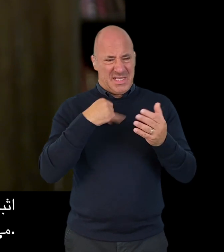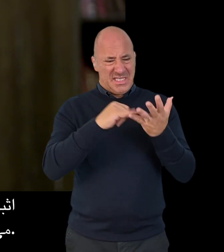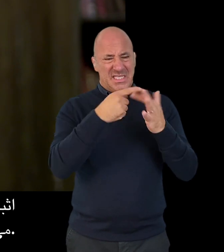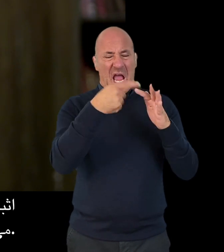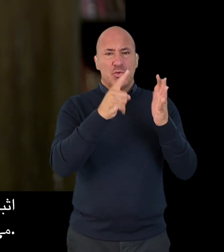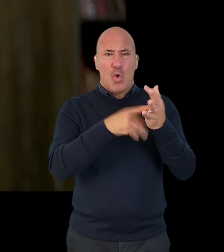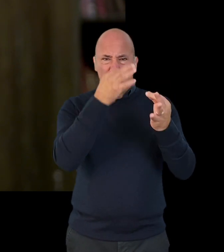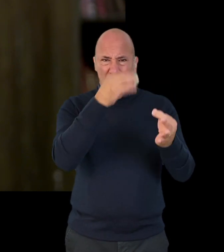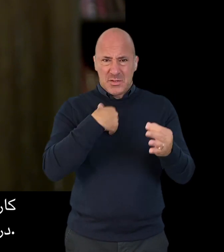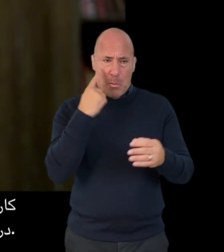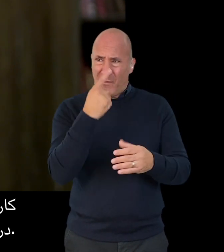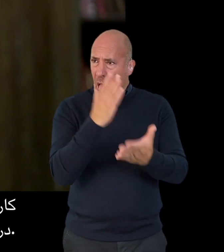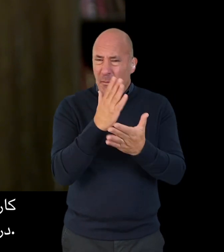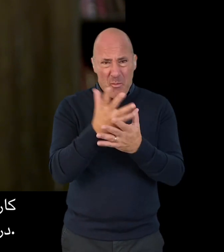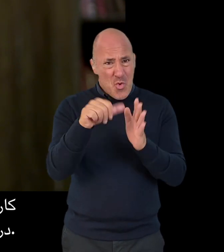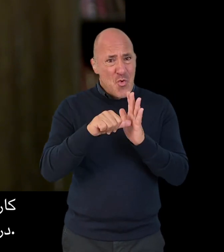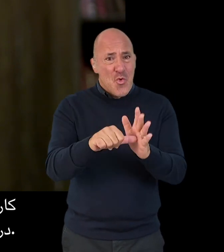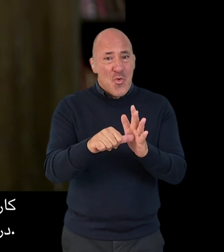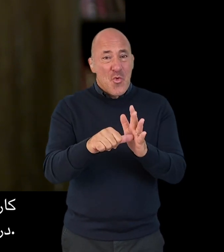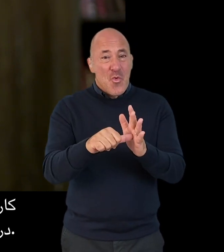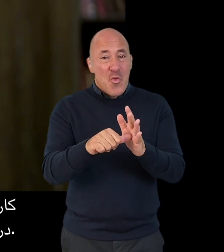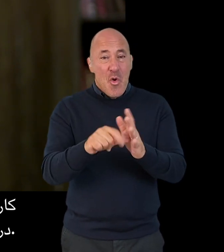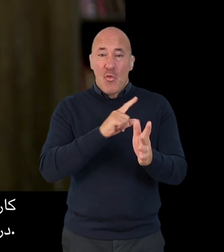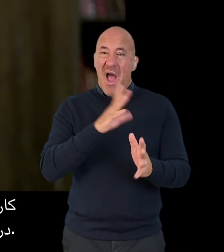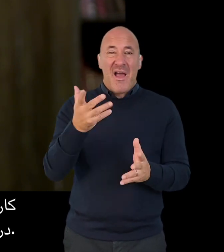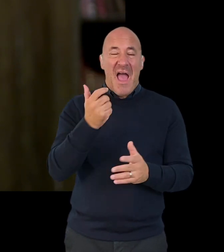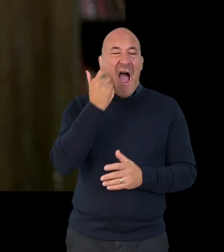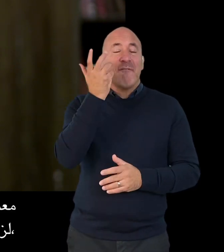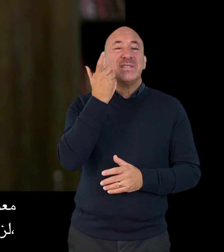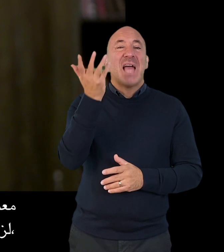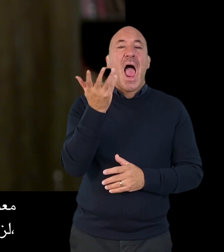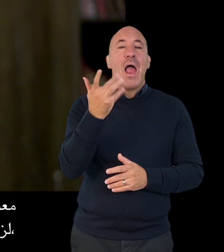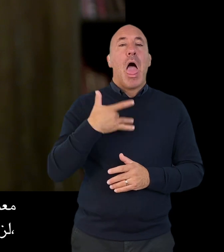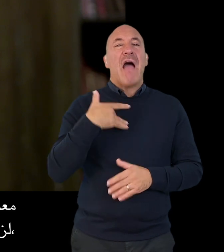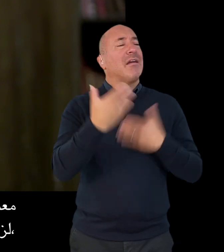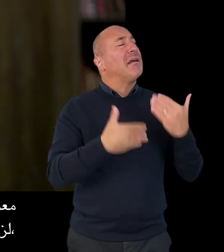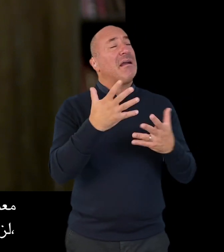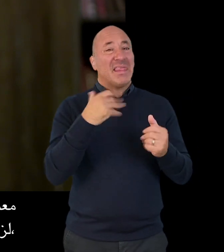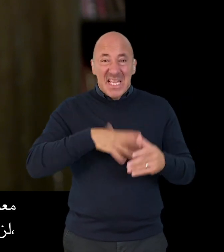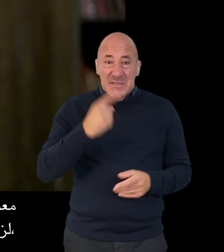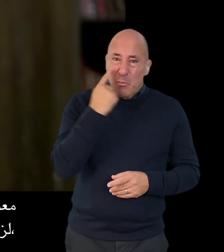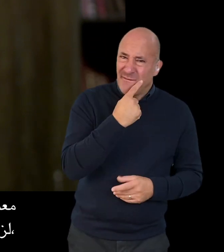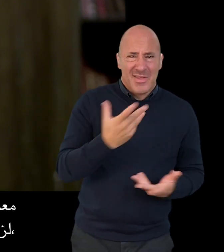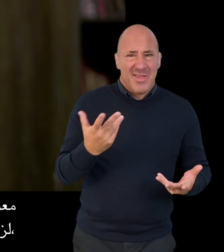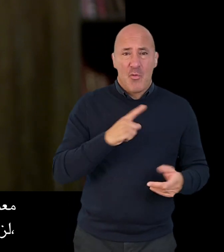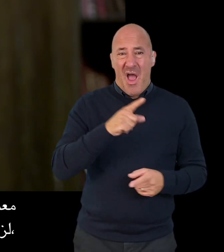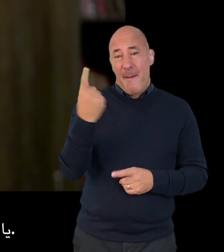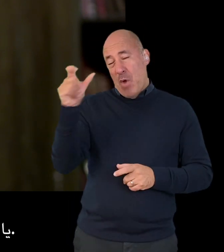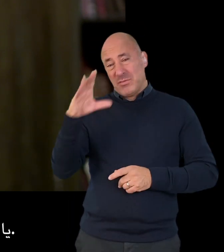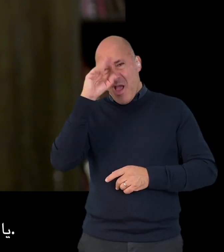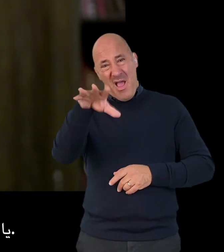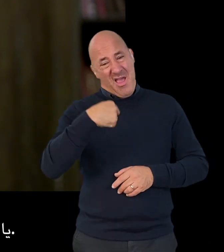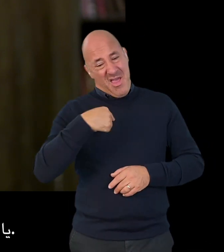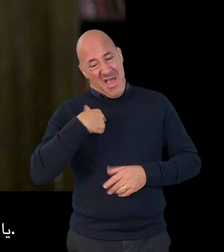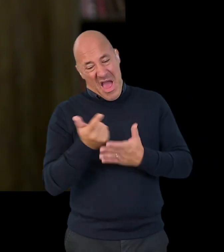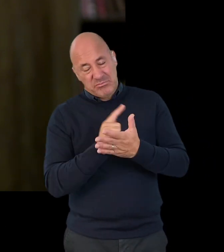really difficult. It's not something that anyone has to do in normal life. Normally, if someone tells you that they're lesbian, gay or bi, you